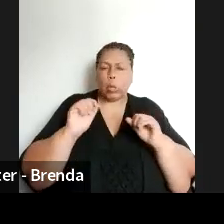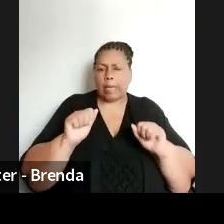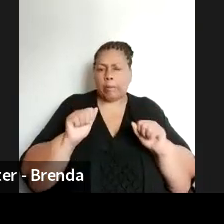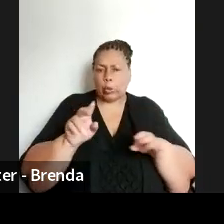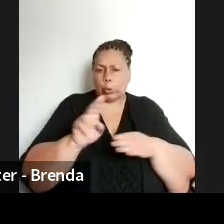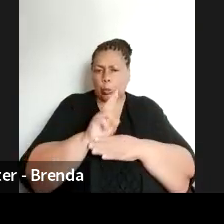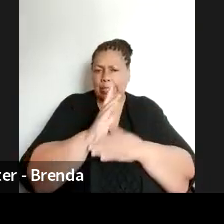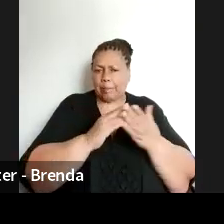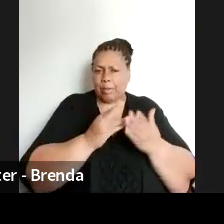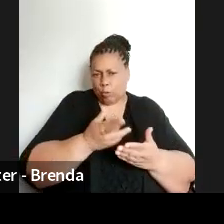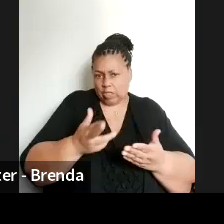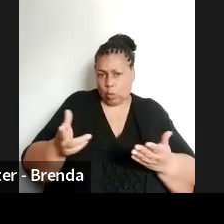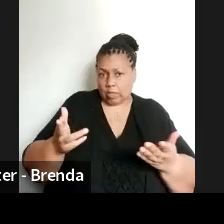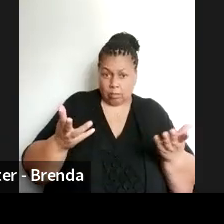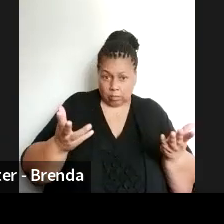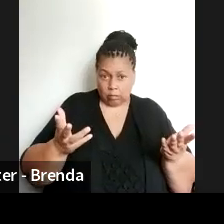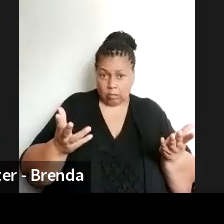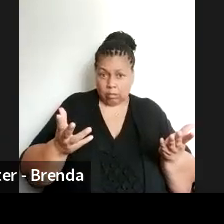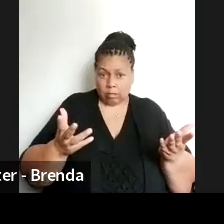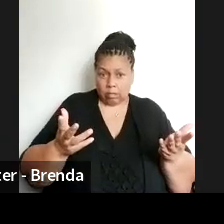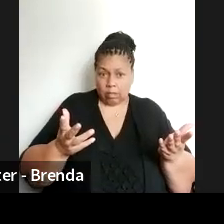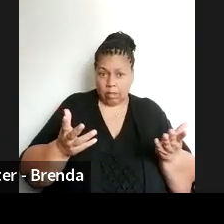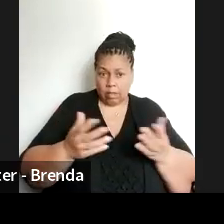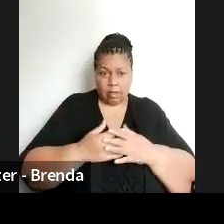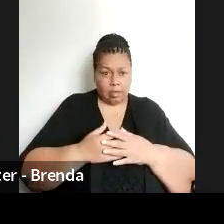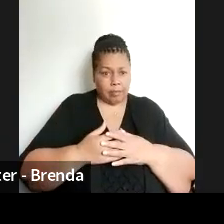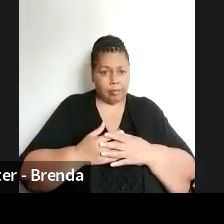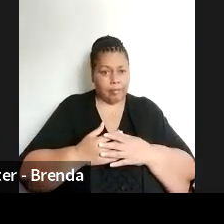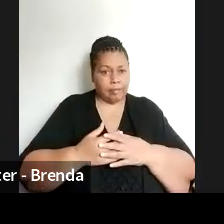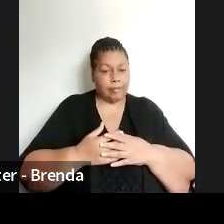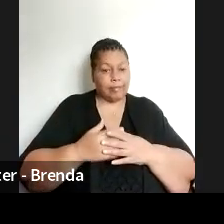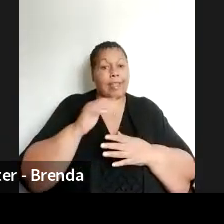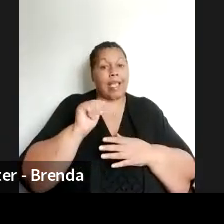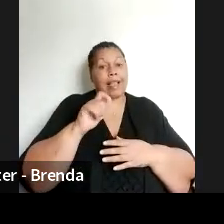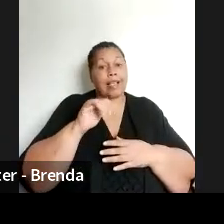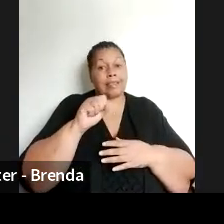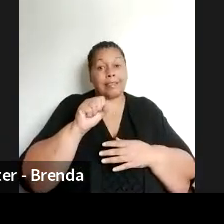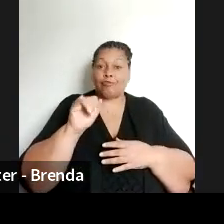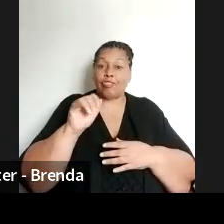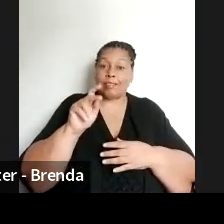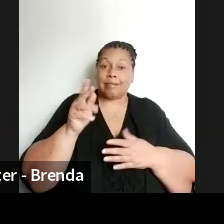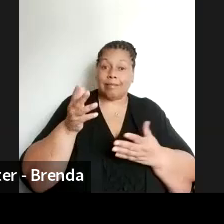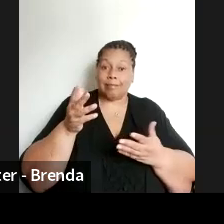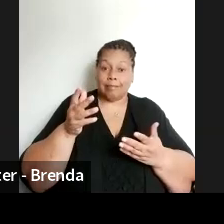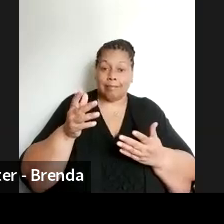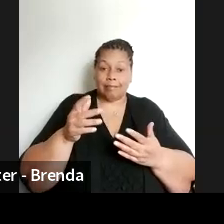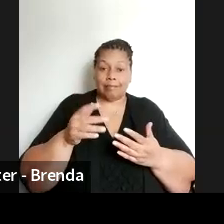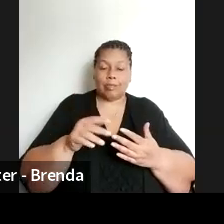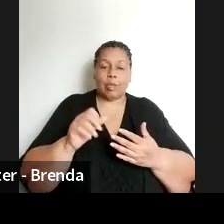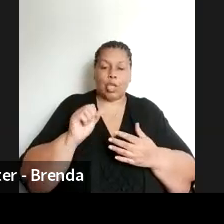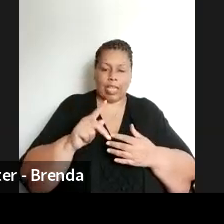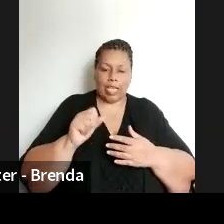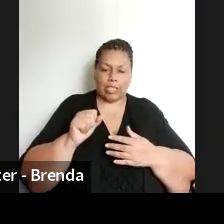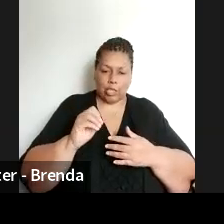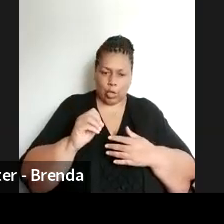well. Yeah. Alexis, chat. So like, okay, so I'm